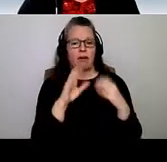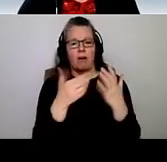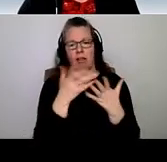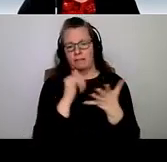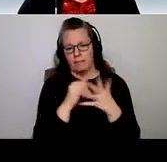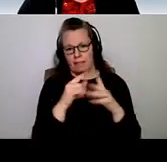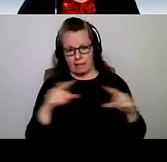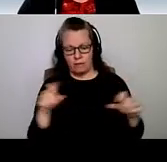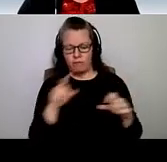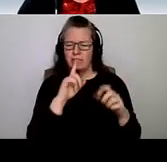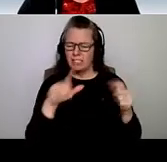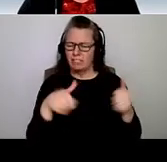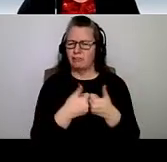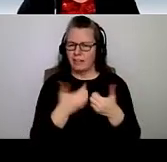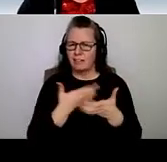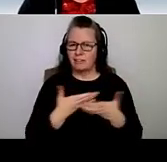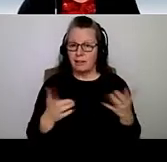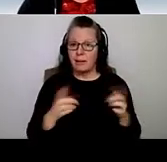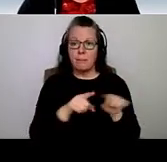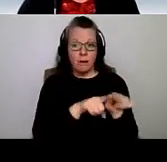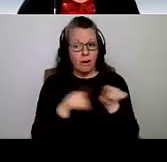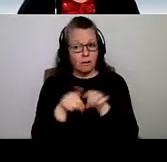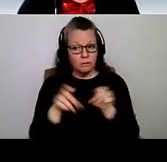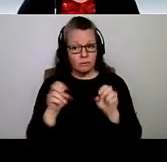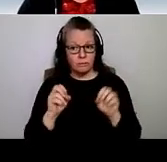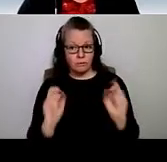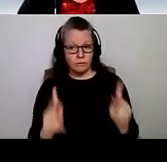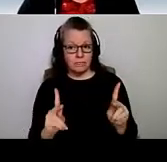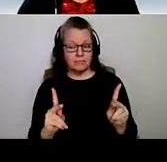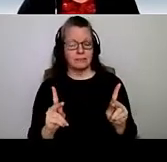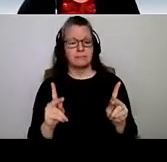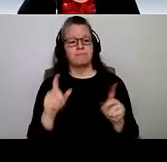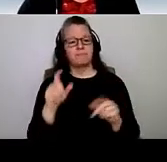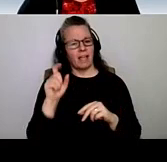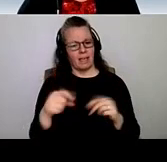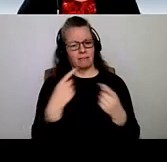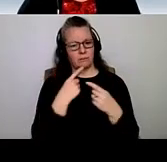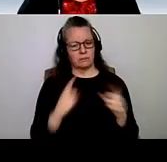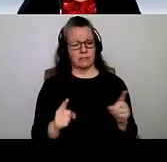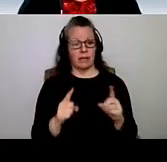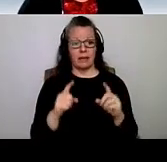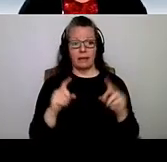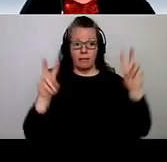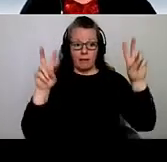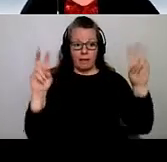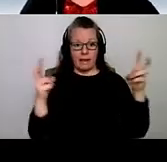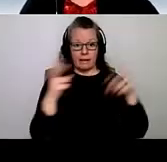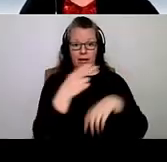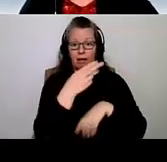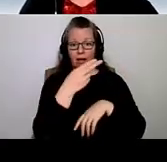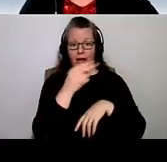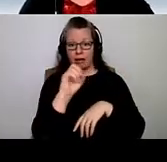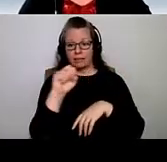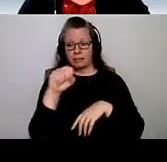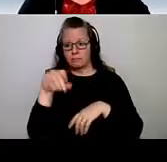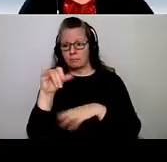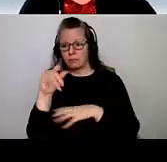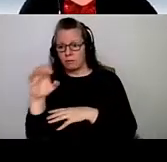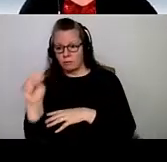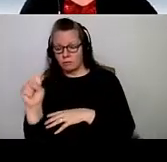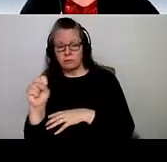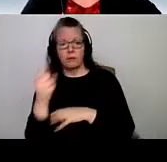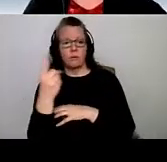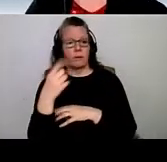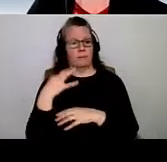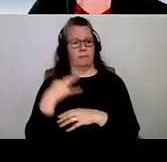challenging things, but they're also opportunities. And I have to say, while the heading was hospitals, one of the benefits that Denver